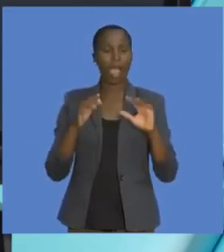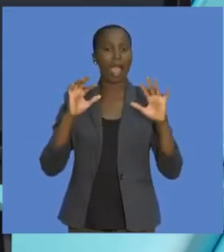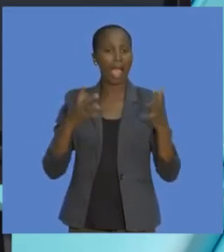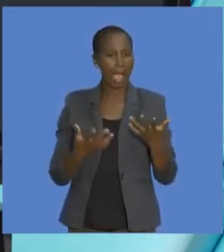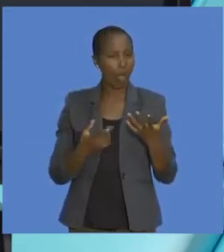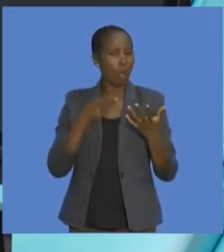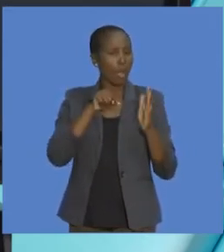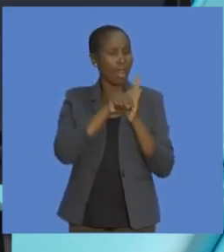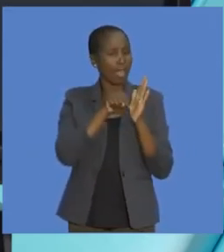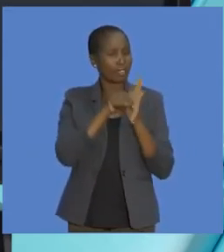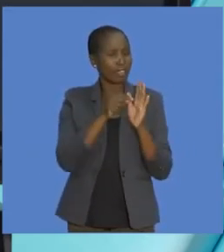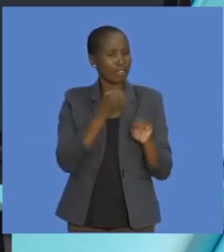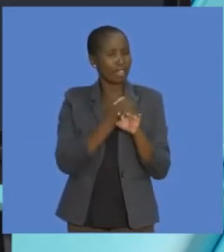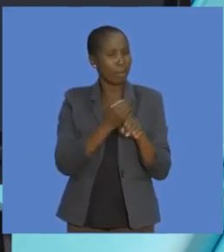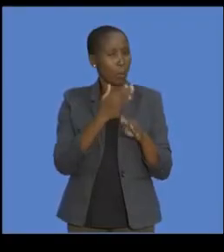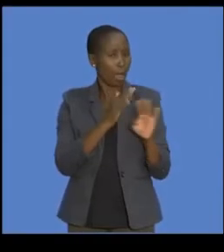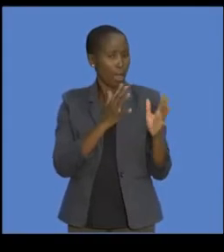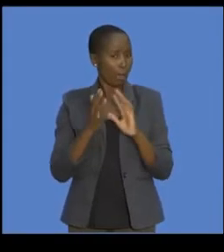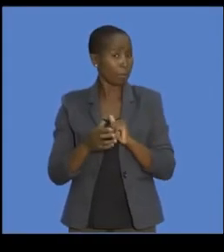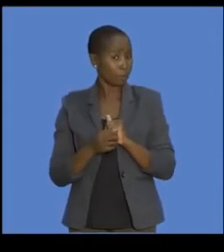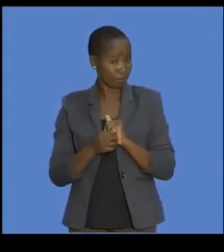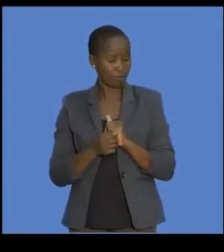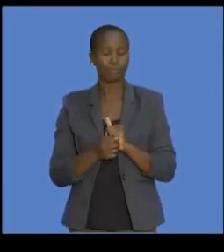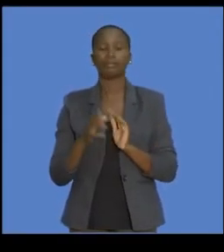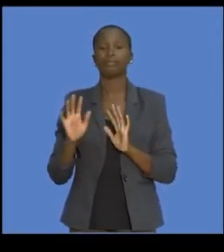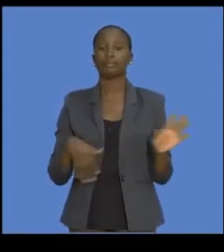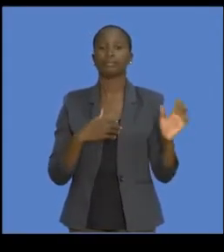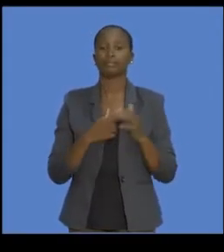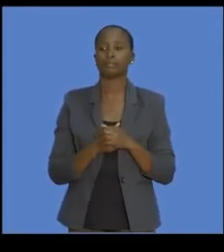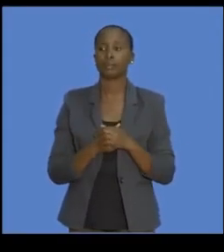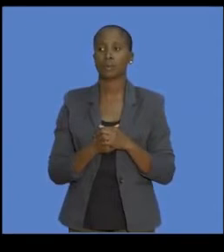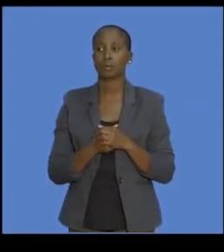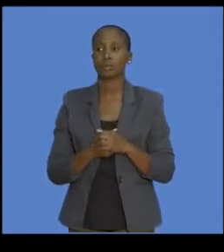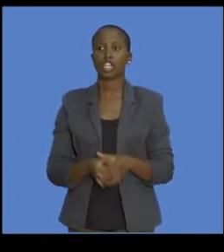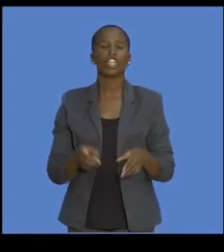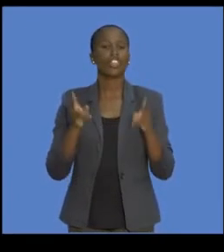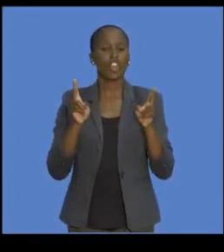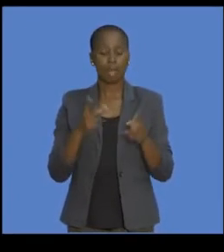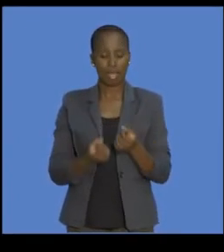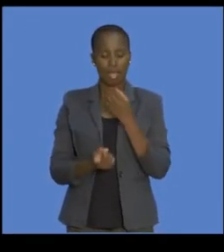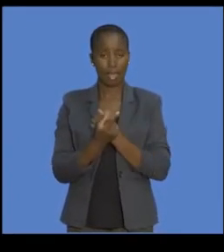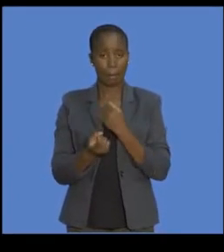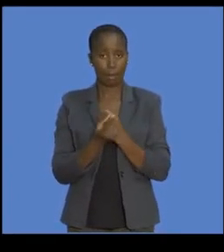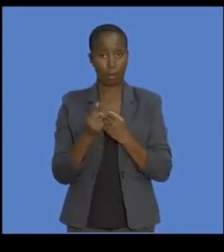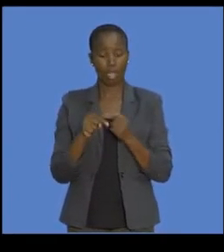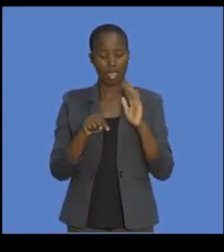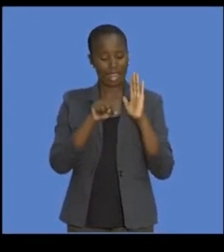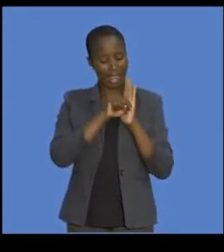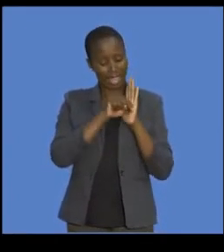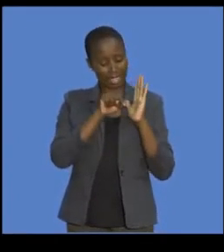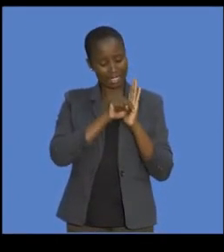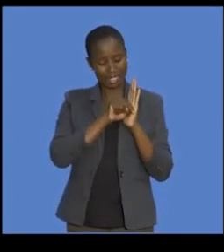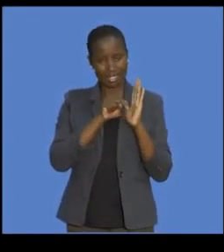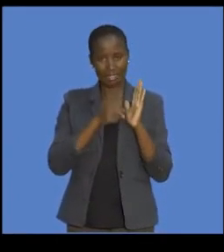negative feedback. Okay, so the general sequence of events in a negative feedback mechanism involves